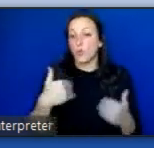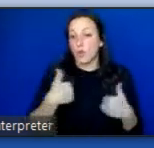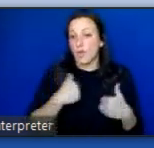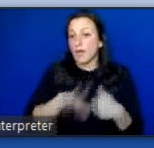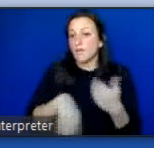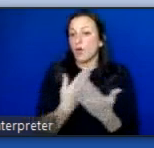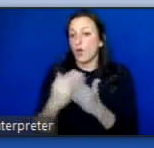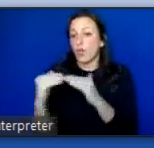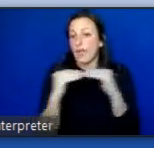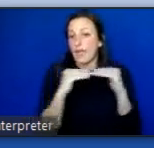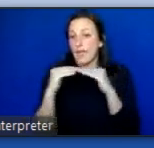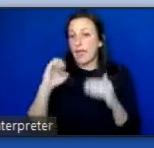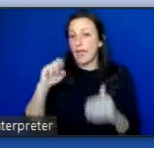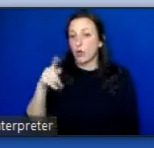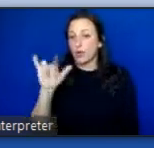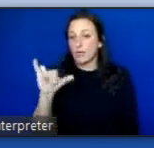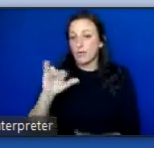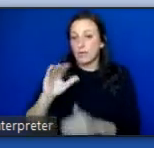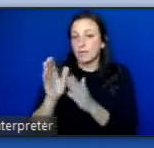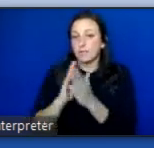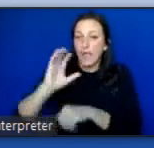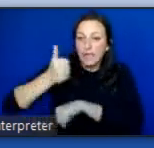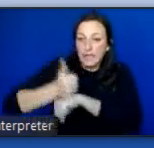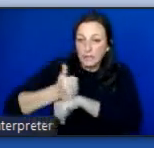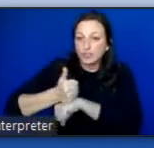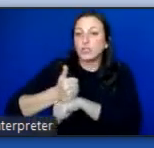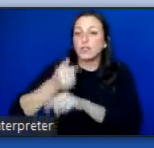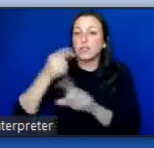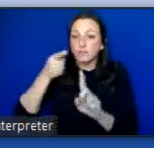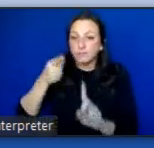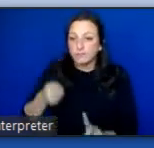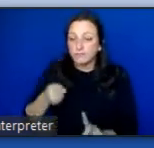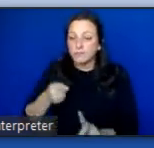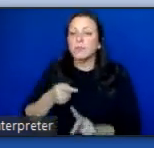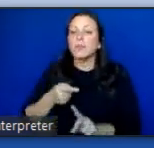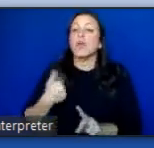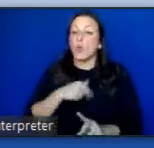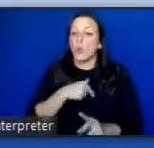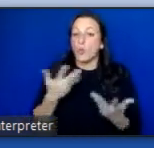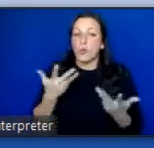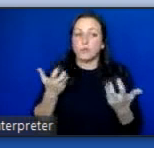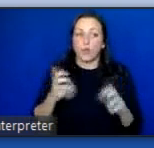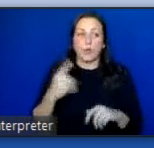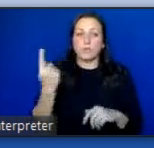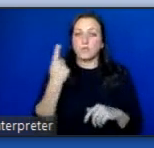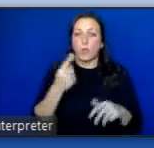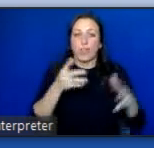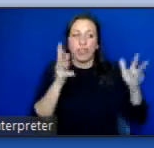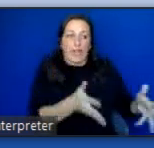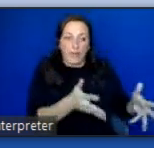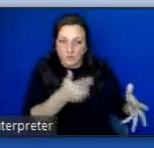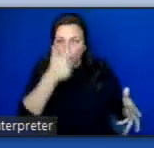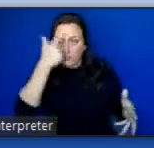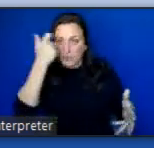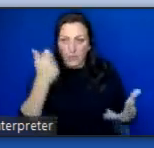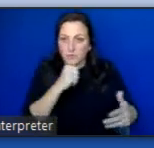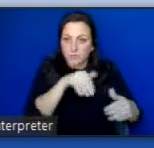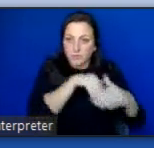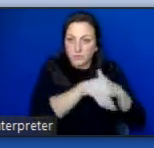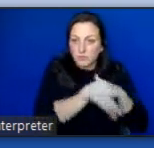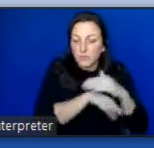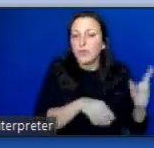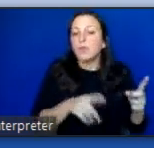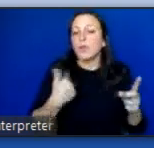equity initiative wanting to make sure that no one is left behind. So the state is partnering with providers to